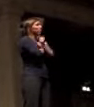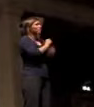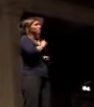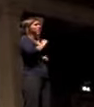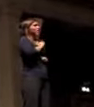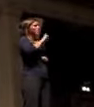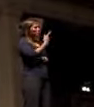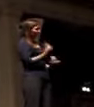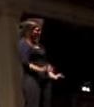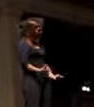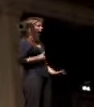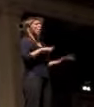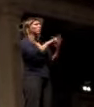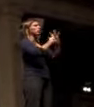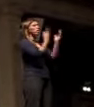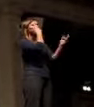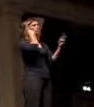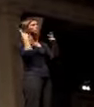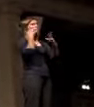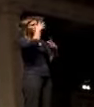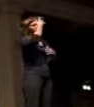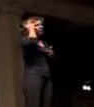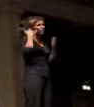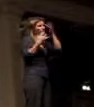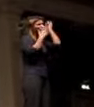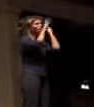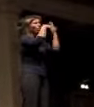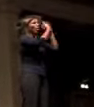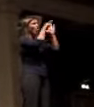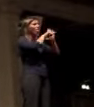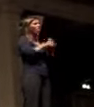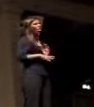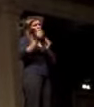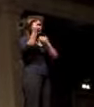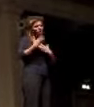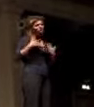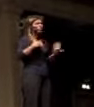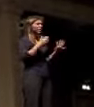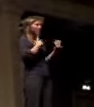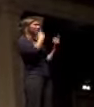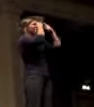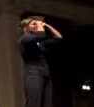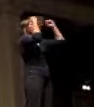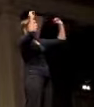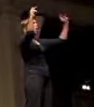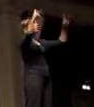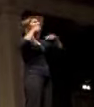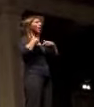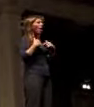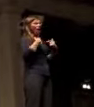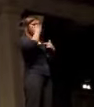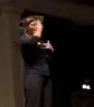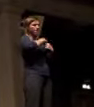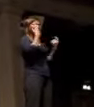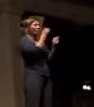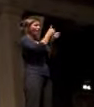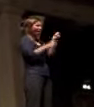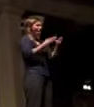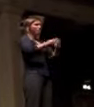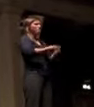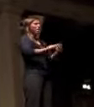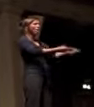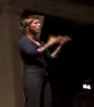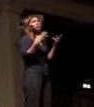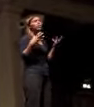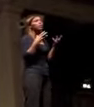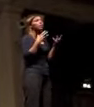now beginning to forgive every hair on my face that is yet to grow. It's okay. Take your time. I'm beautiful. Every pound that I carry with me represents another reason